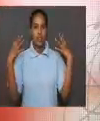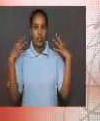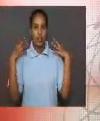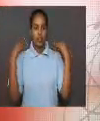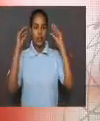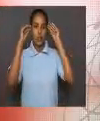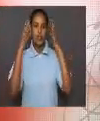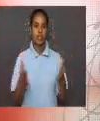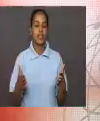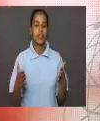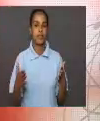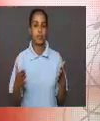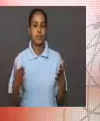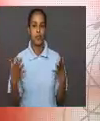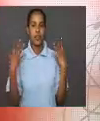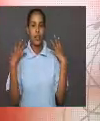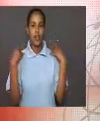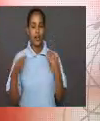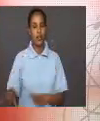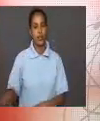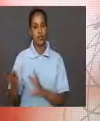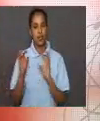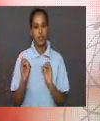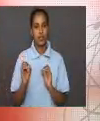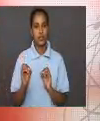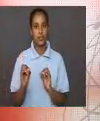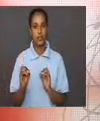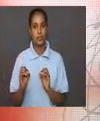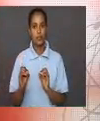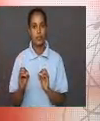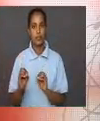Hello, teacher. Hello, students.